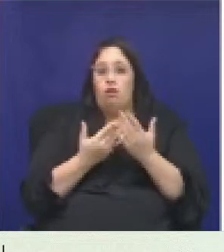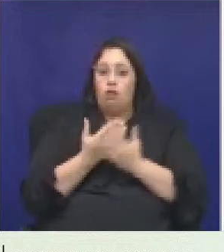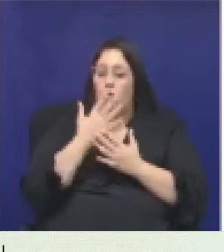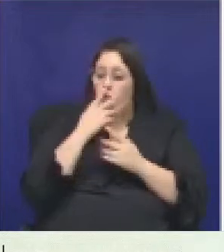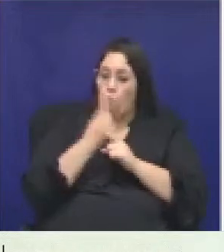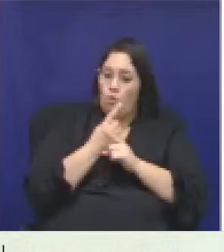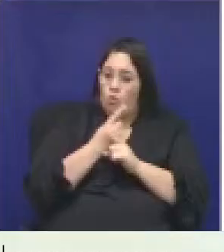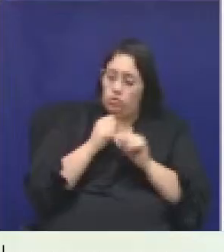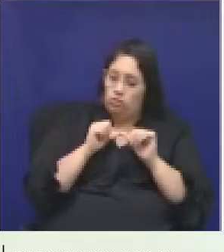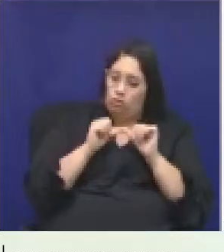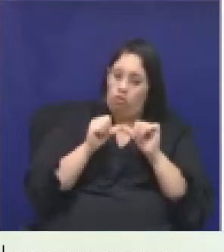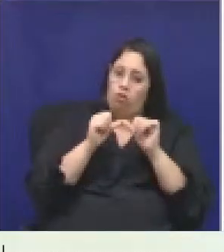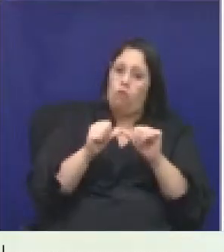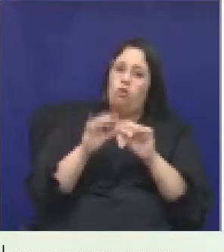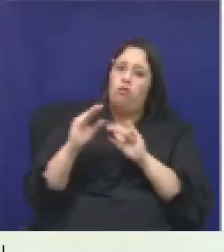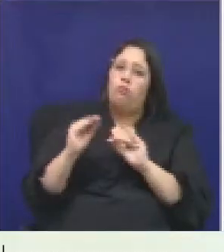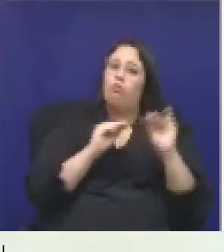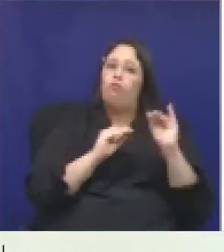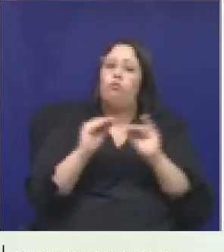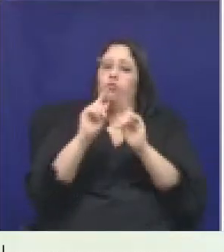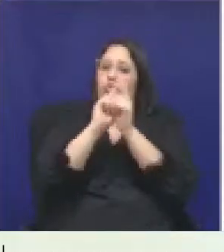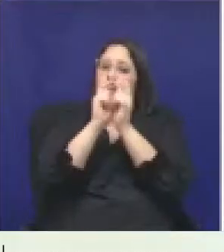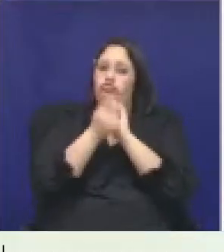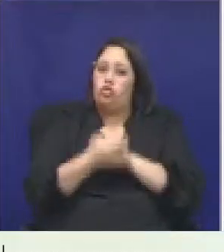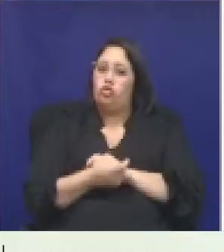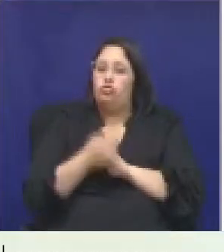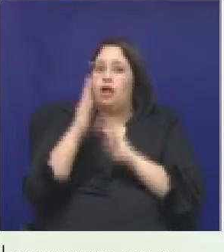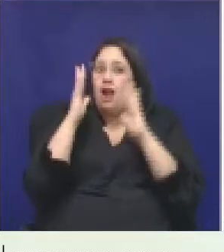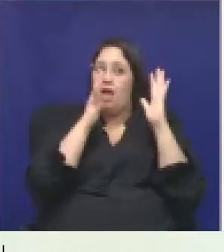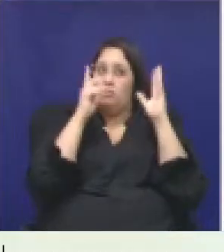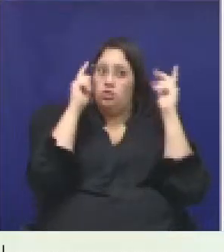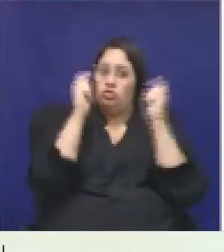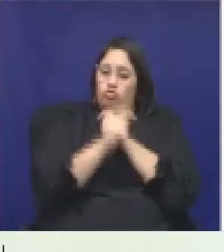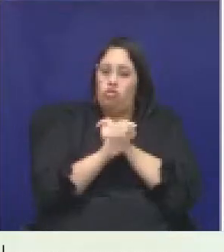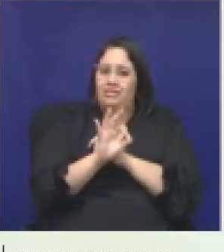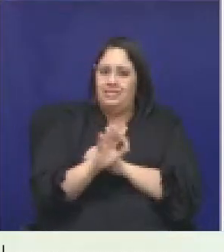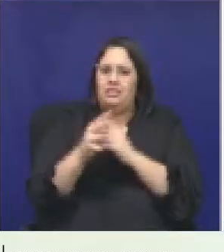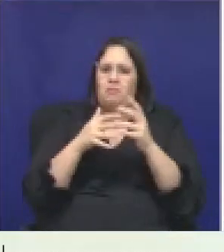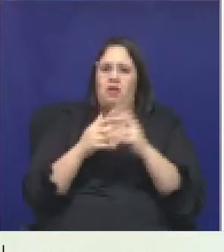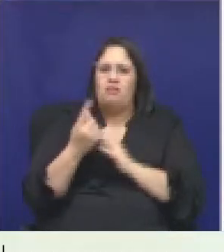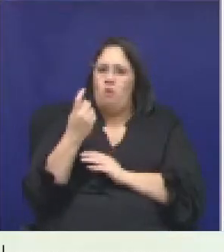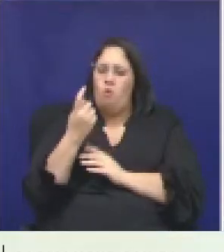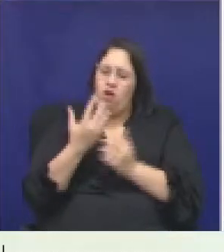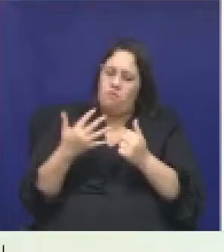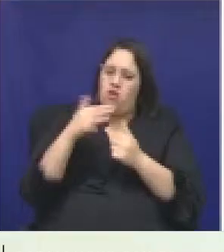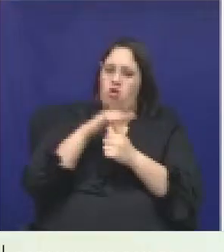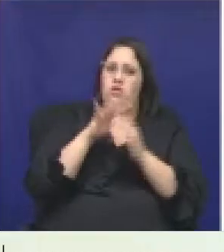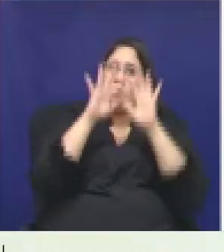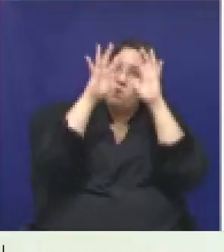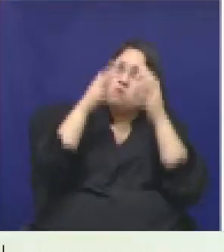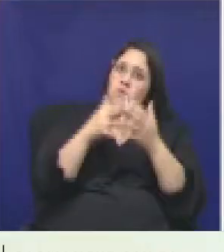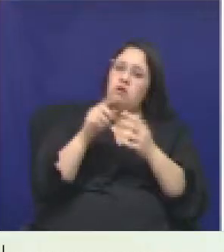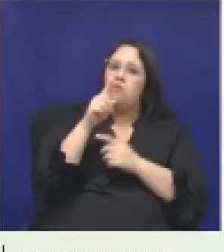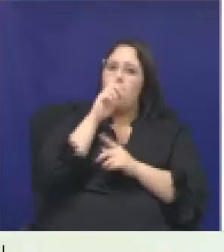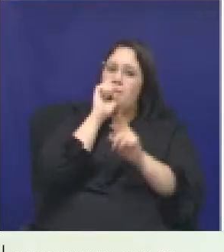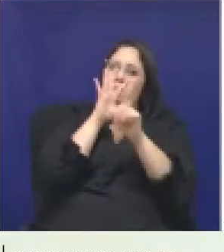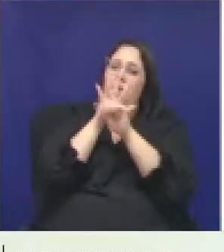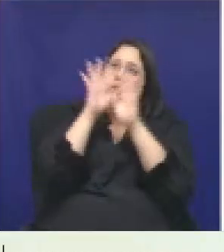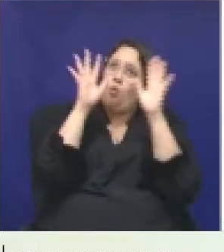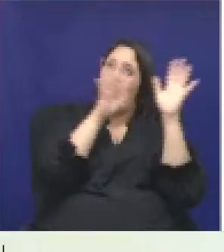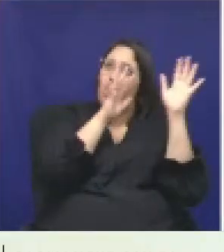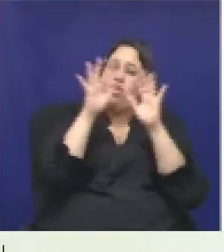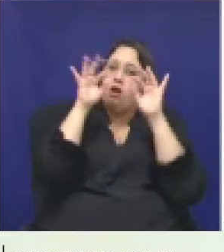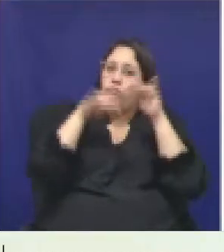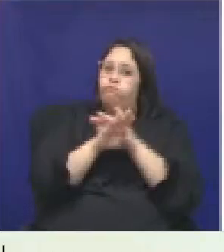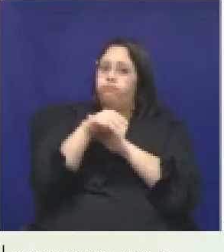on a constant motion of change. Climate change is one matter that has become a key priority globally as it impacts weather patterns which